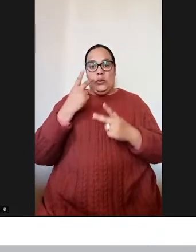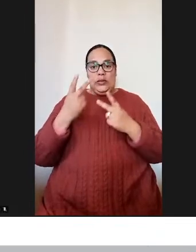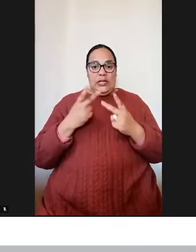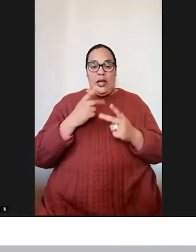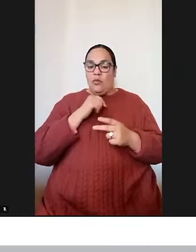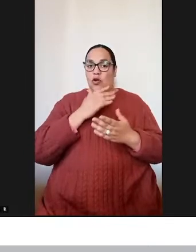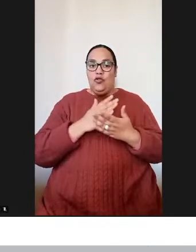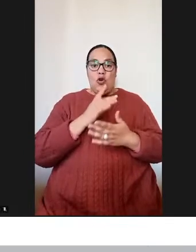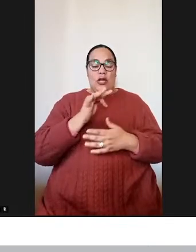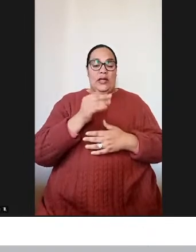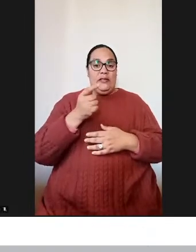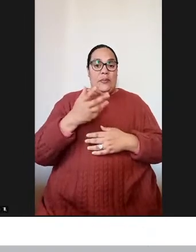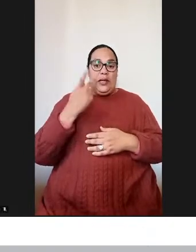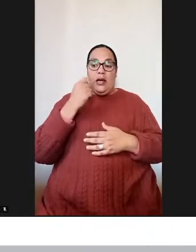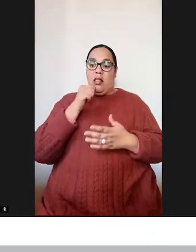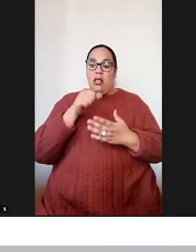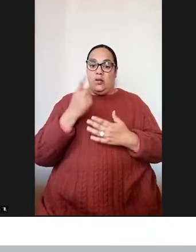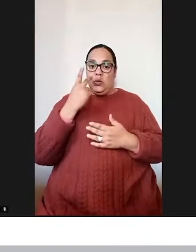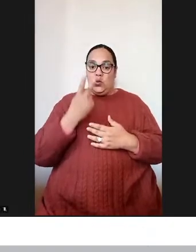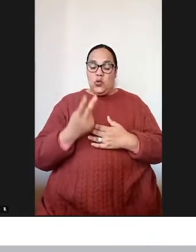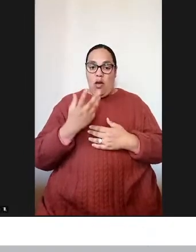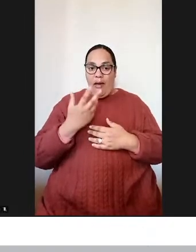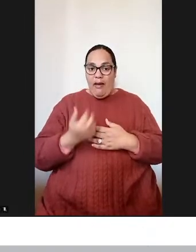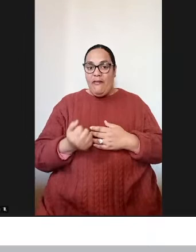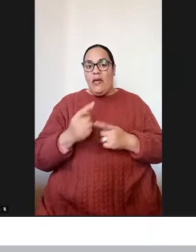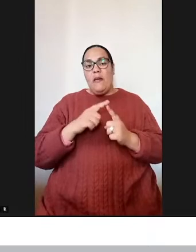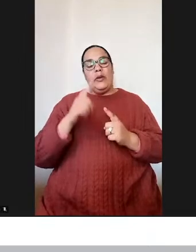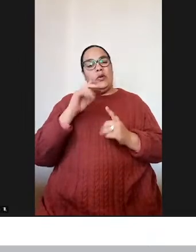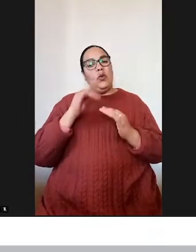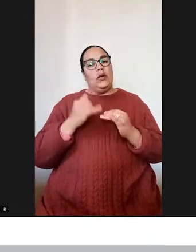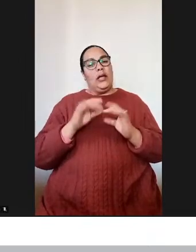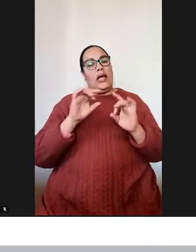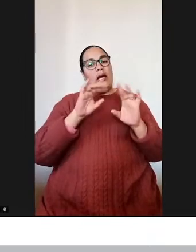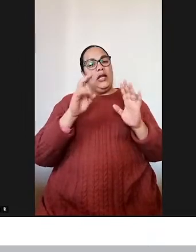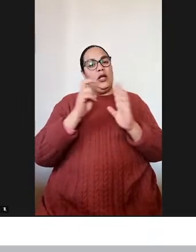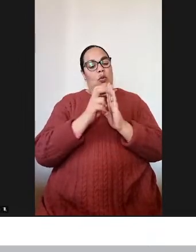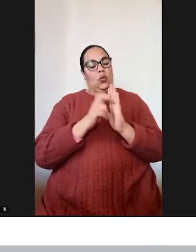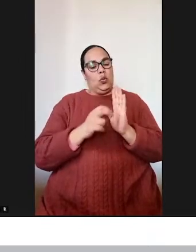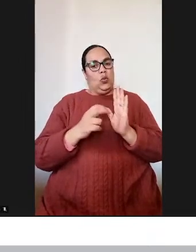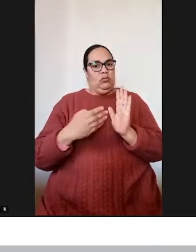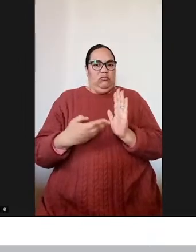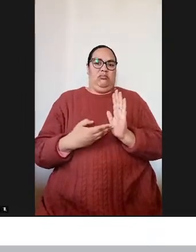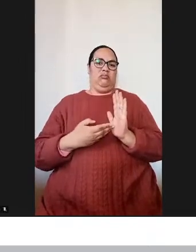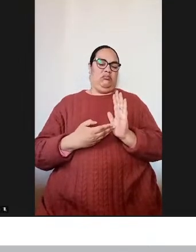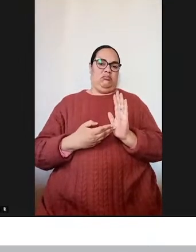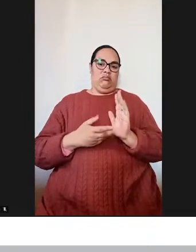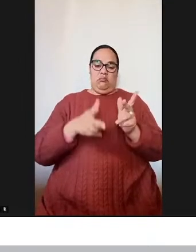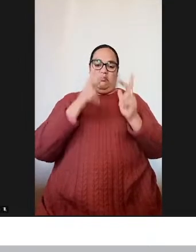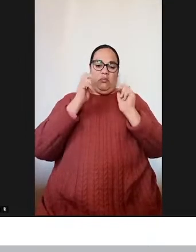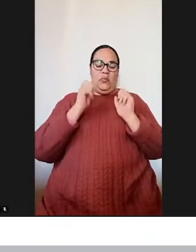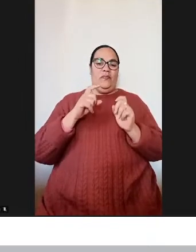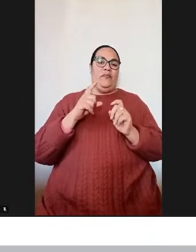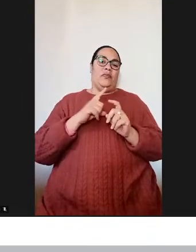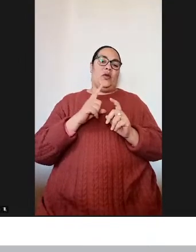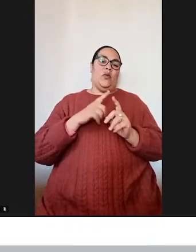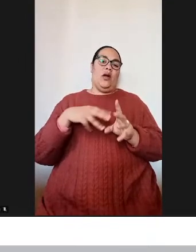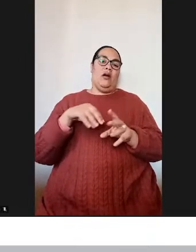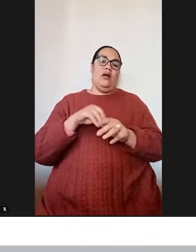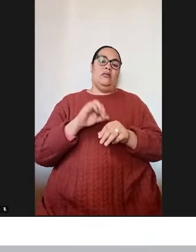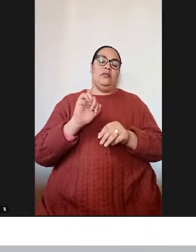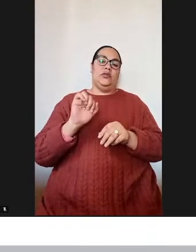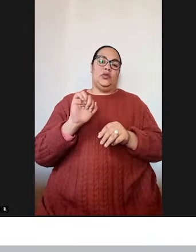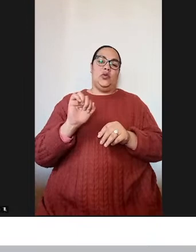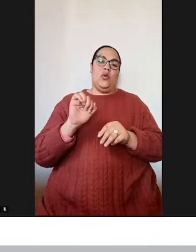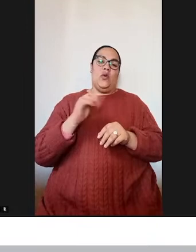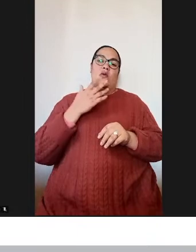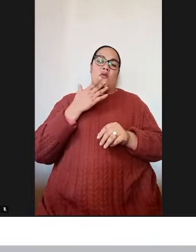have seen that letter. It seems like a clear instruction in terms of the risk